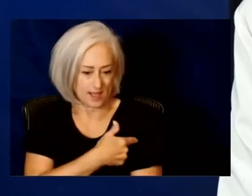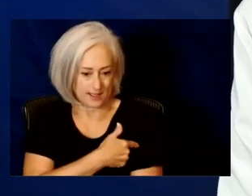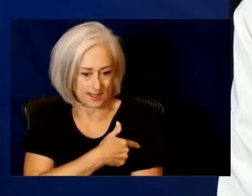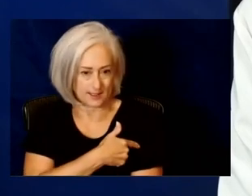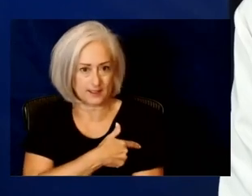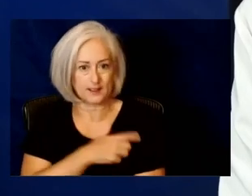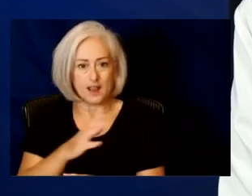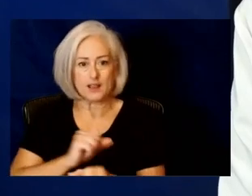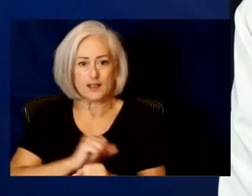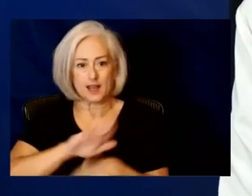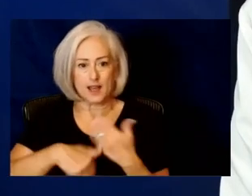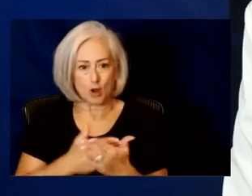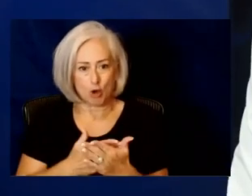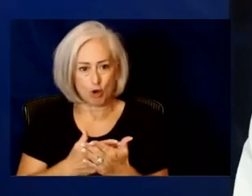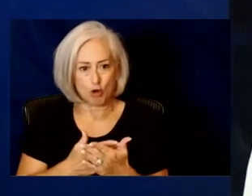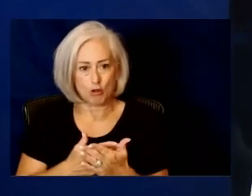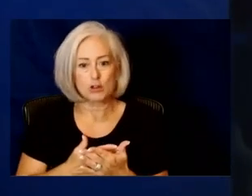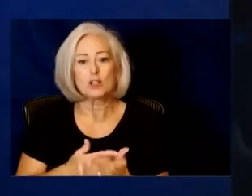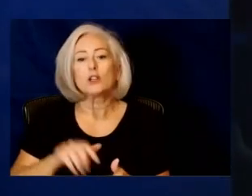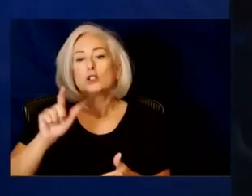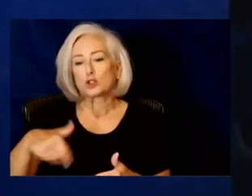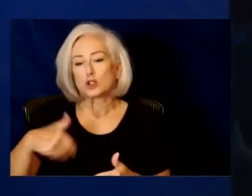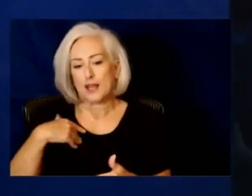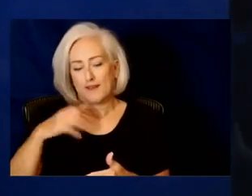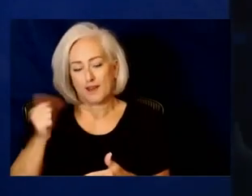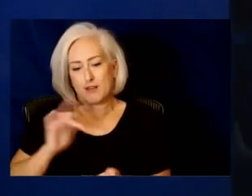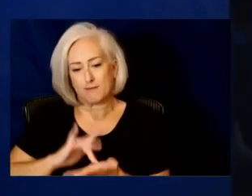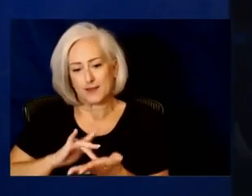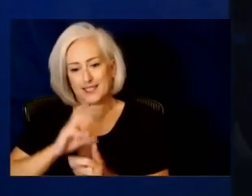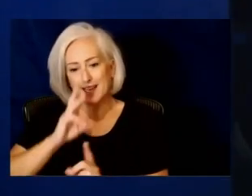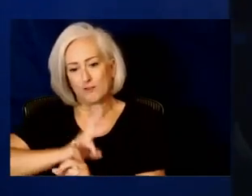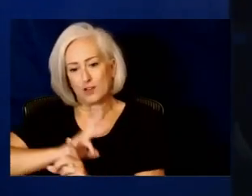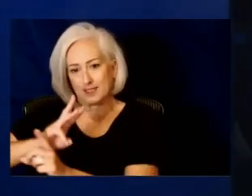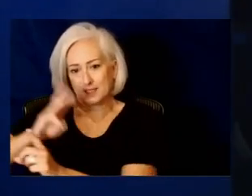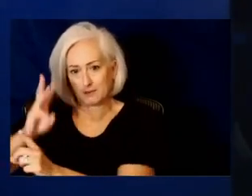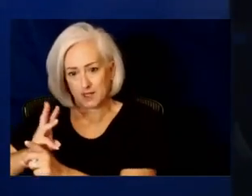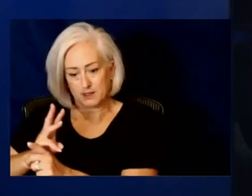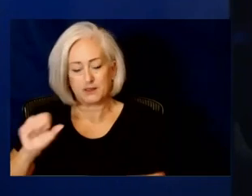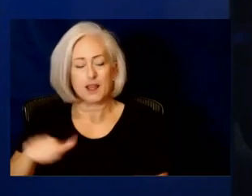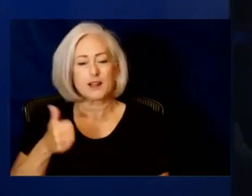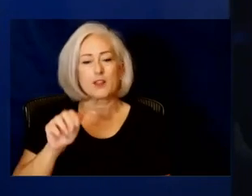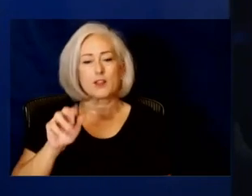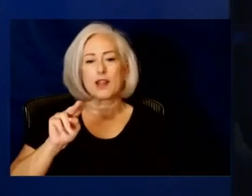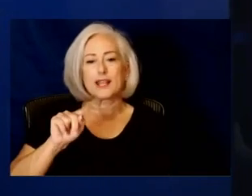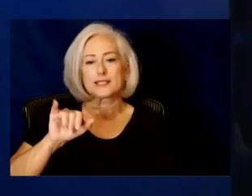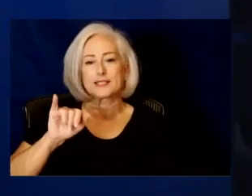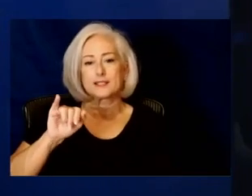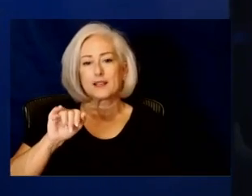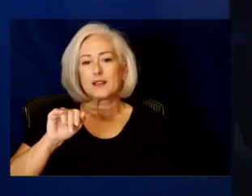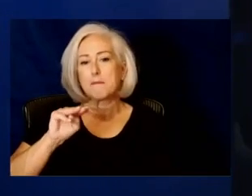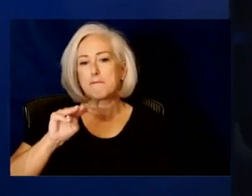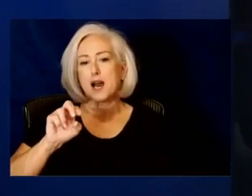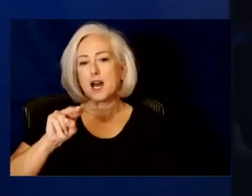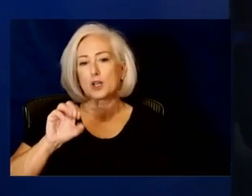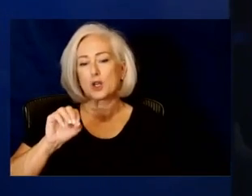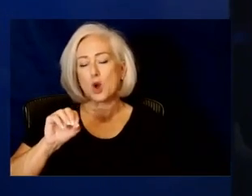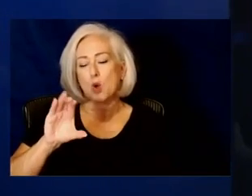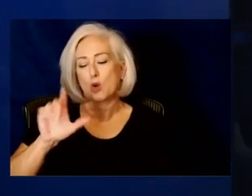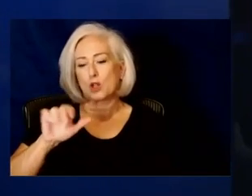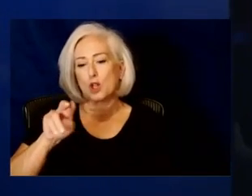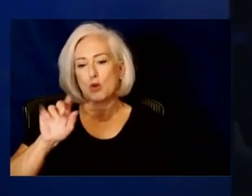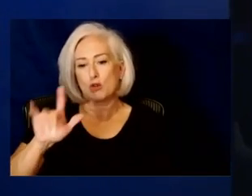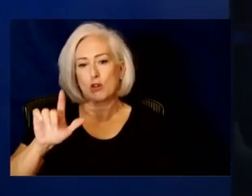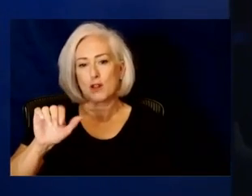every 6 to 12 months, and then some of these monoclonal antibodies, remdesivir and other things, if they mm-hmm. come in the hospital. Hey, let's get back to our topic